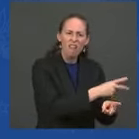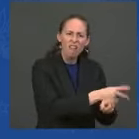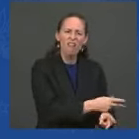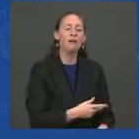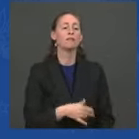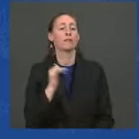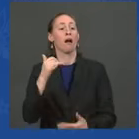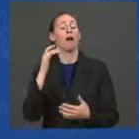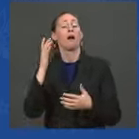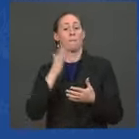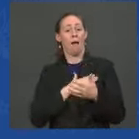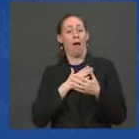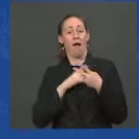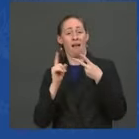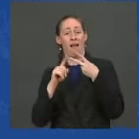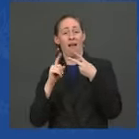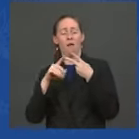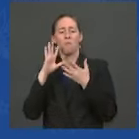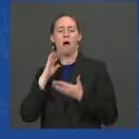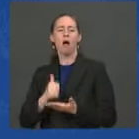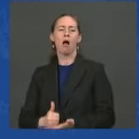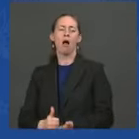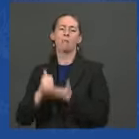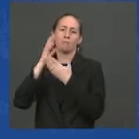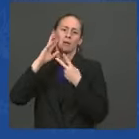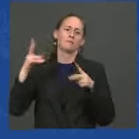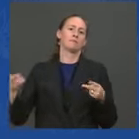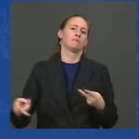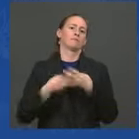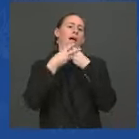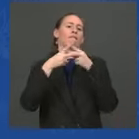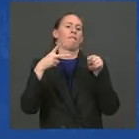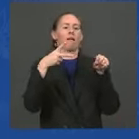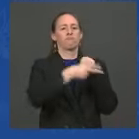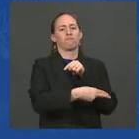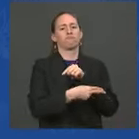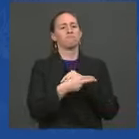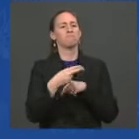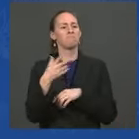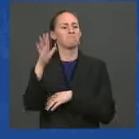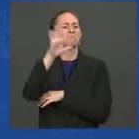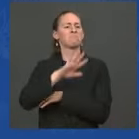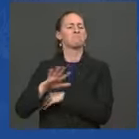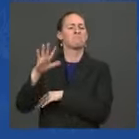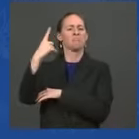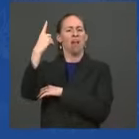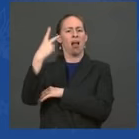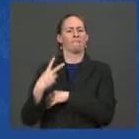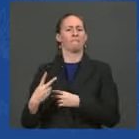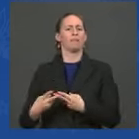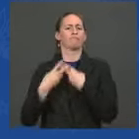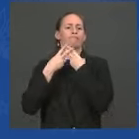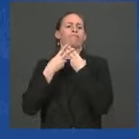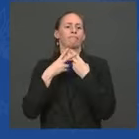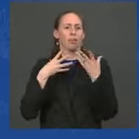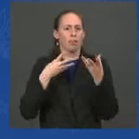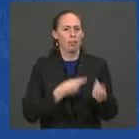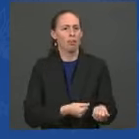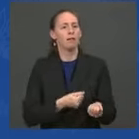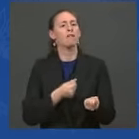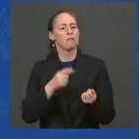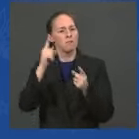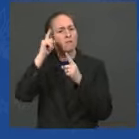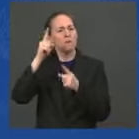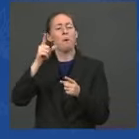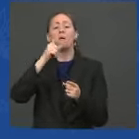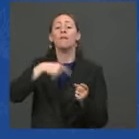going to cut the cost of child care for most Connecticut families literally in half. no middle-class family will pay more than 7% of